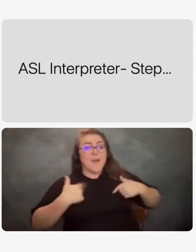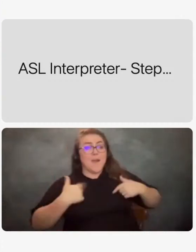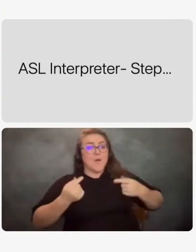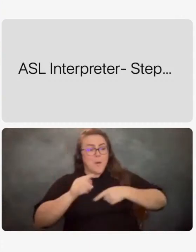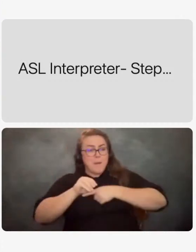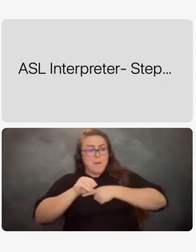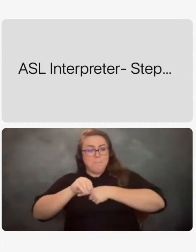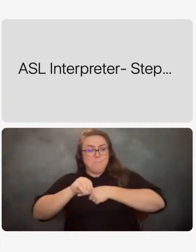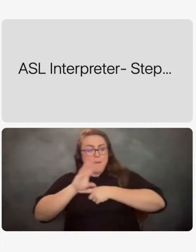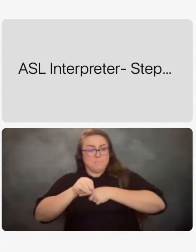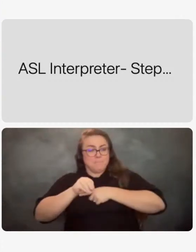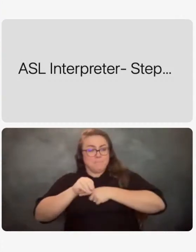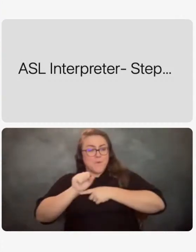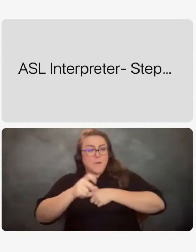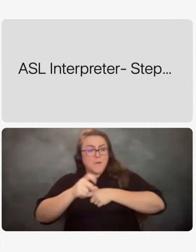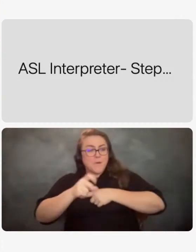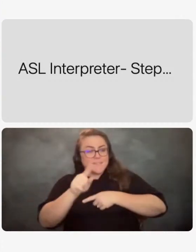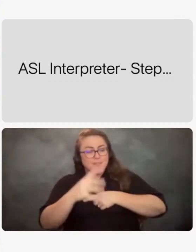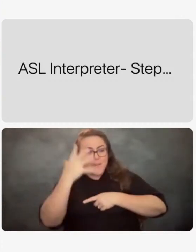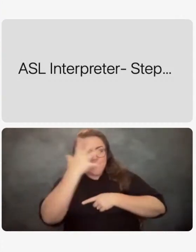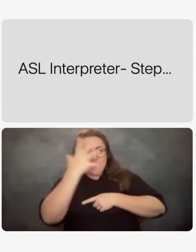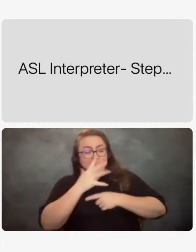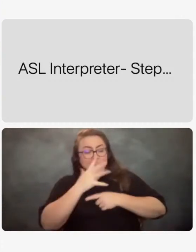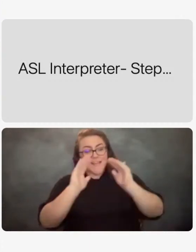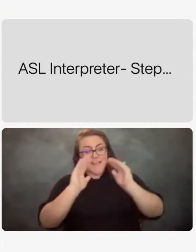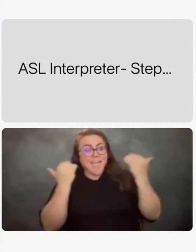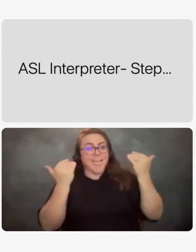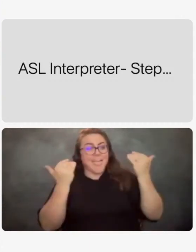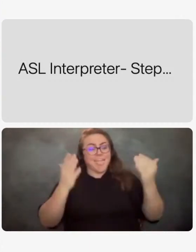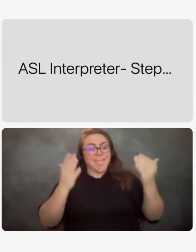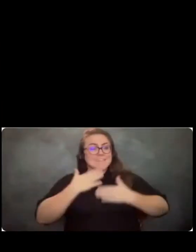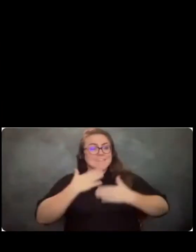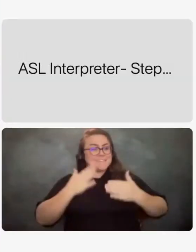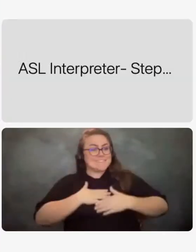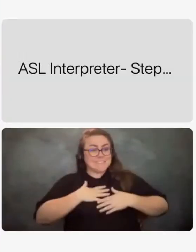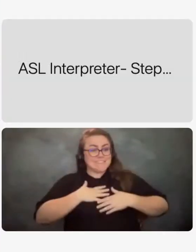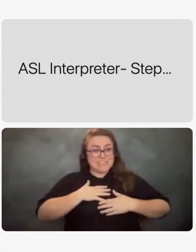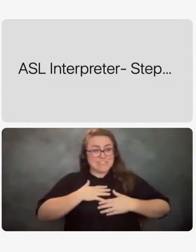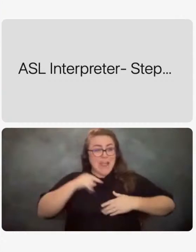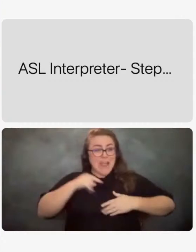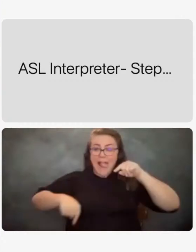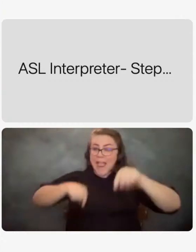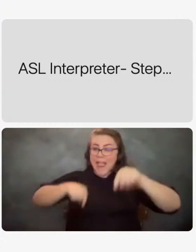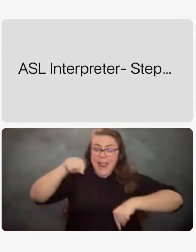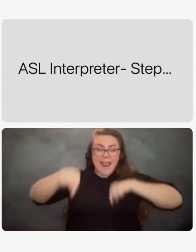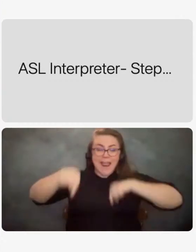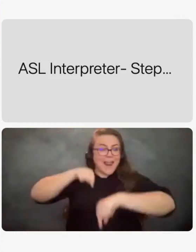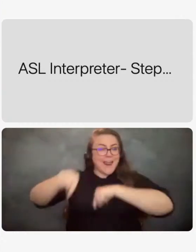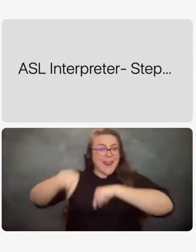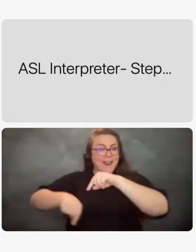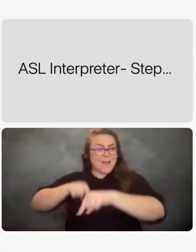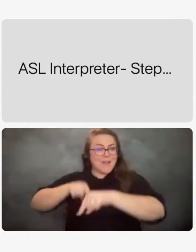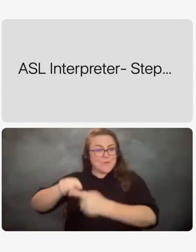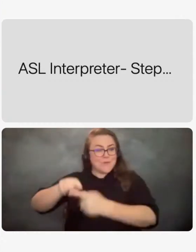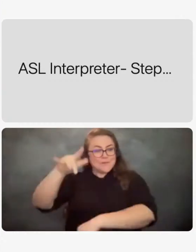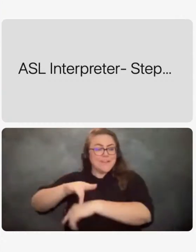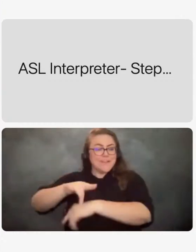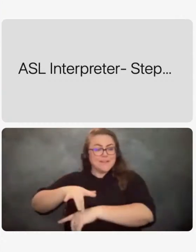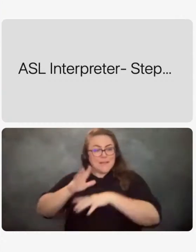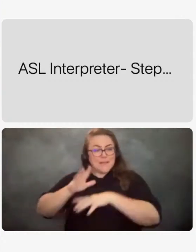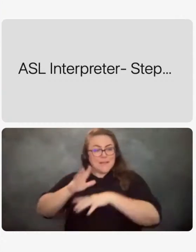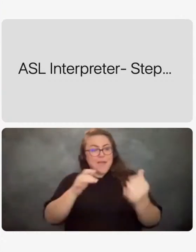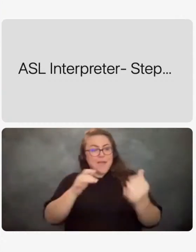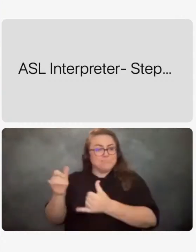the enthusiasm, and the excitement of going into providing something, a play